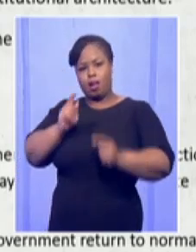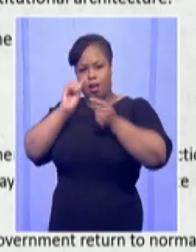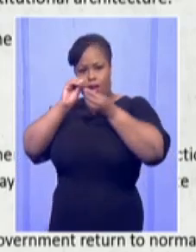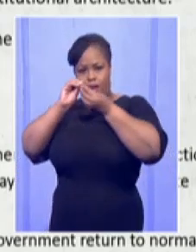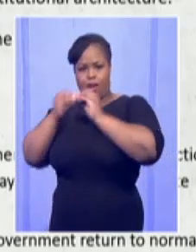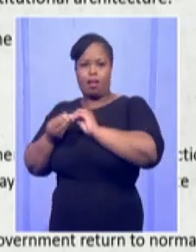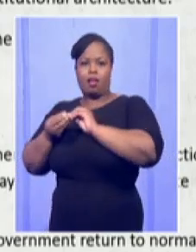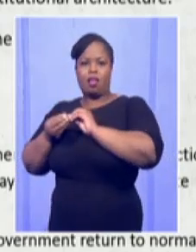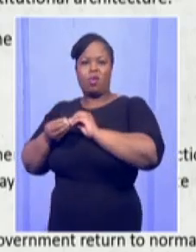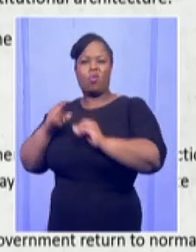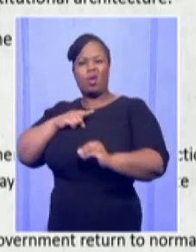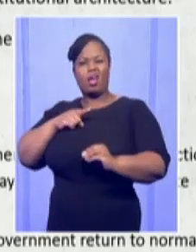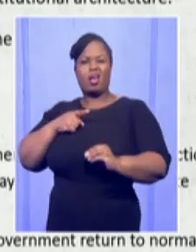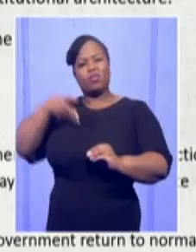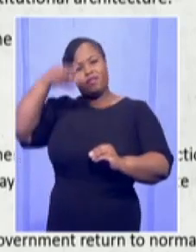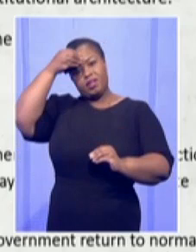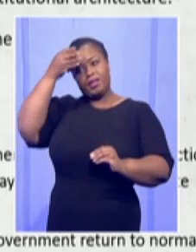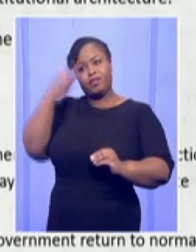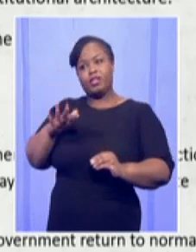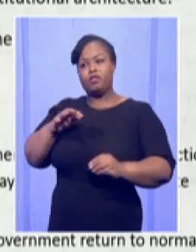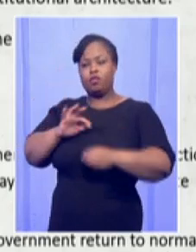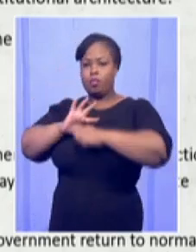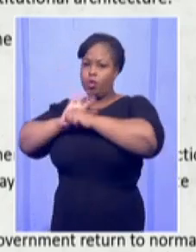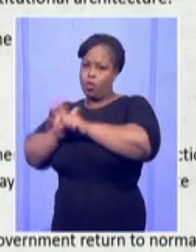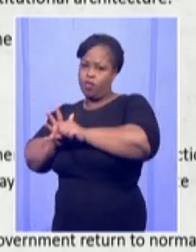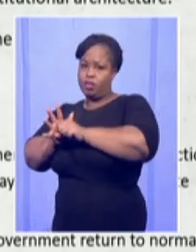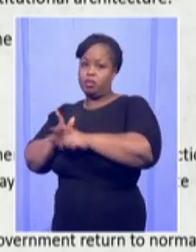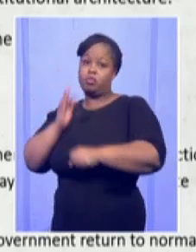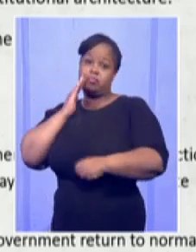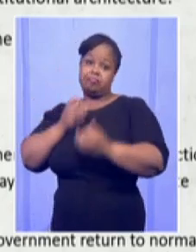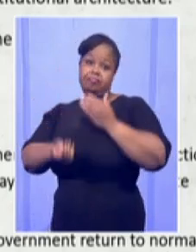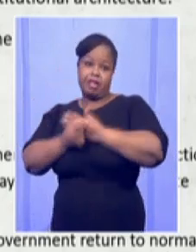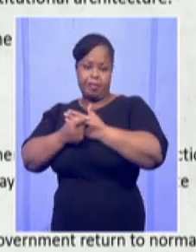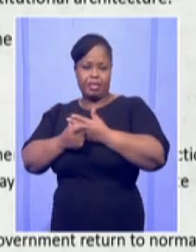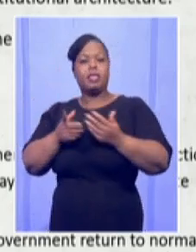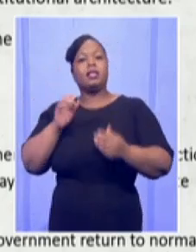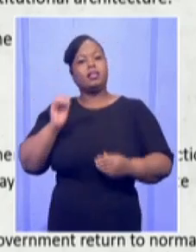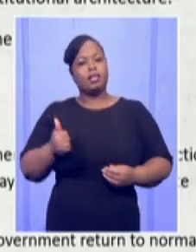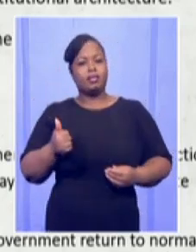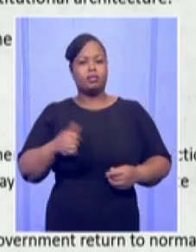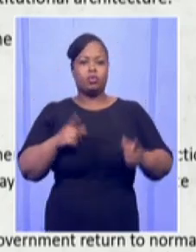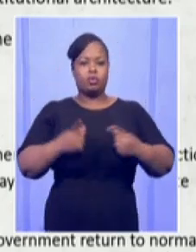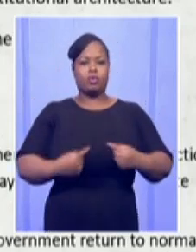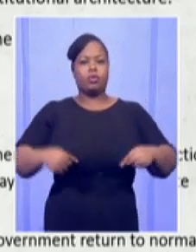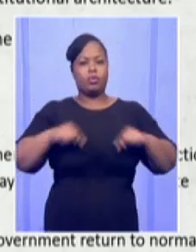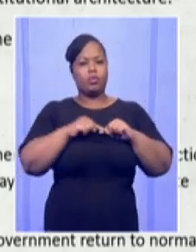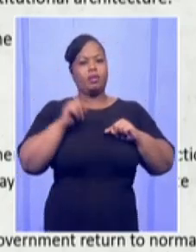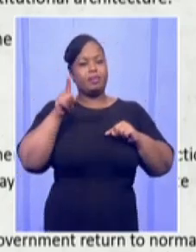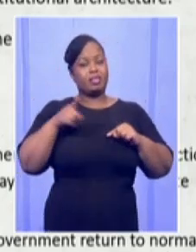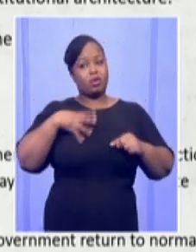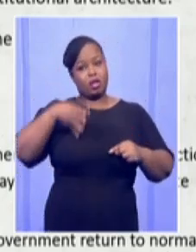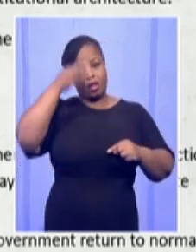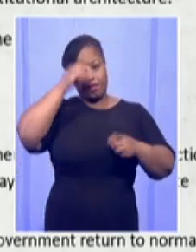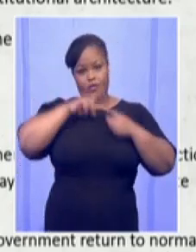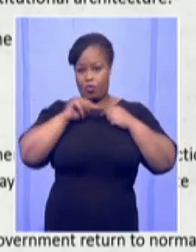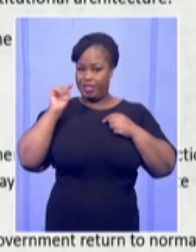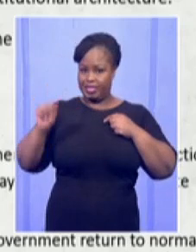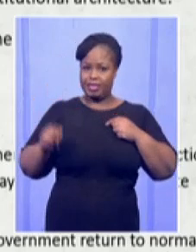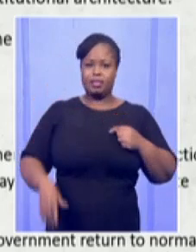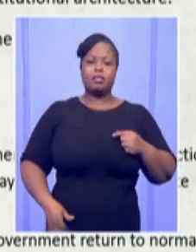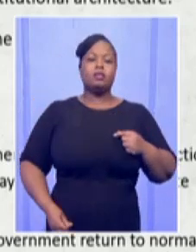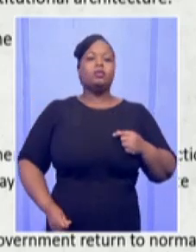the pandemic itself. So when that opportunity arises, we should be drawing from this work to